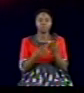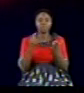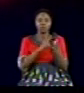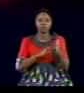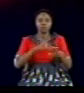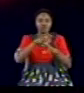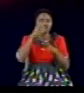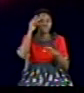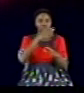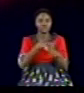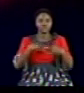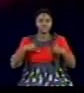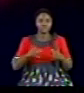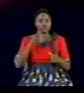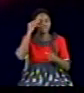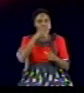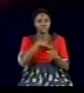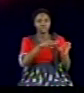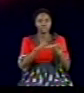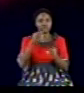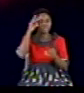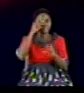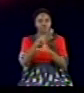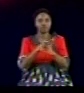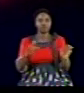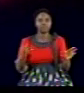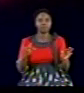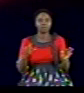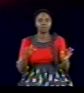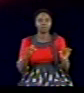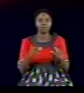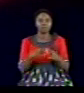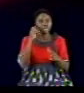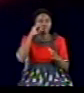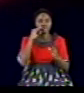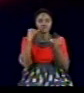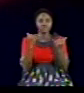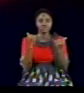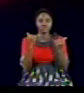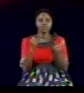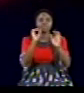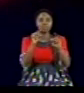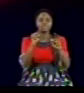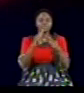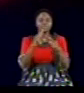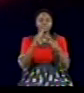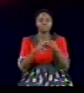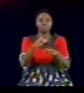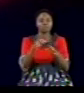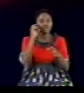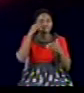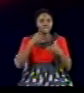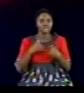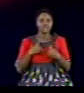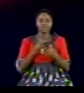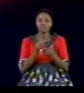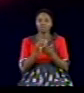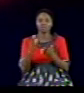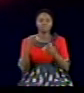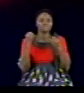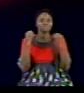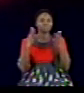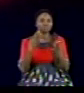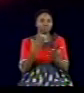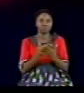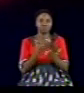set him free. There he is. He's now able to walk. He has spent a lot of money, but now he